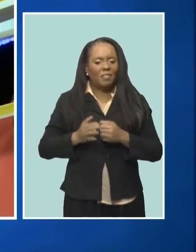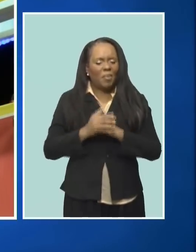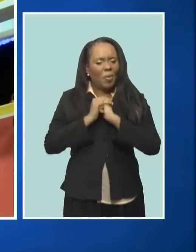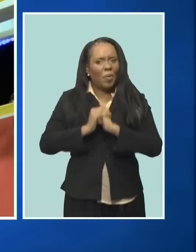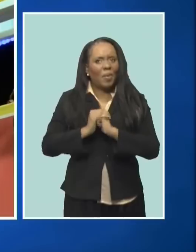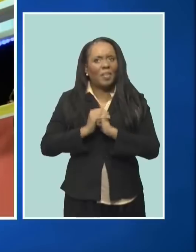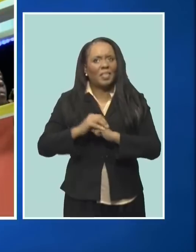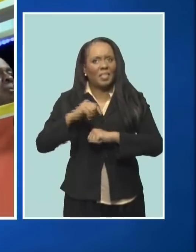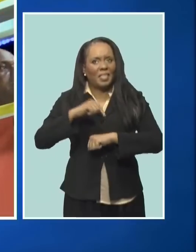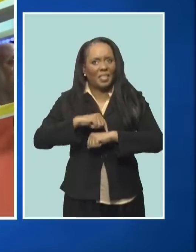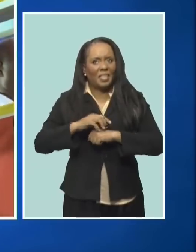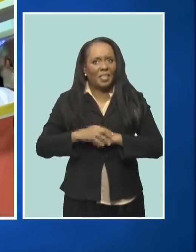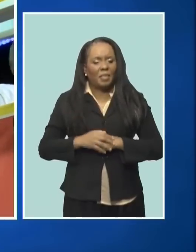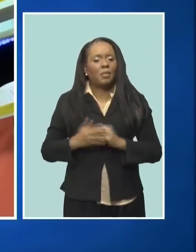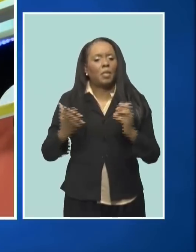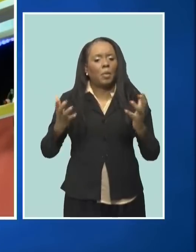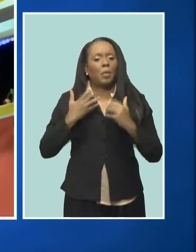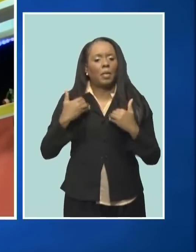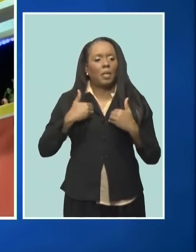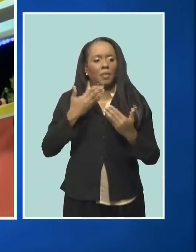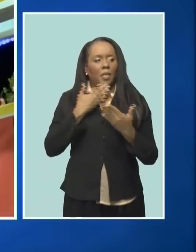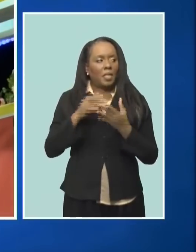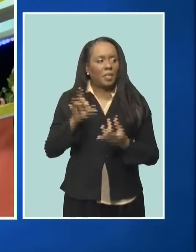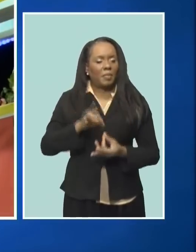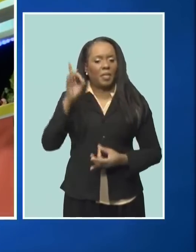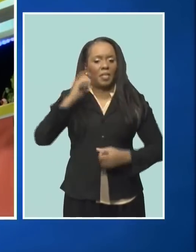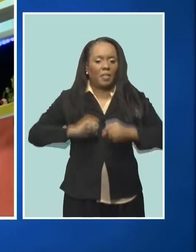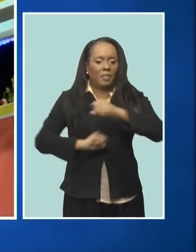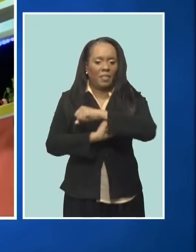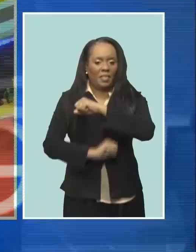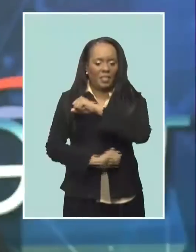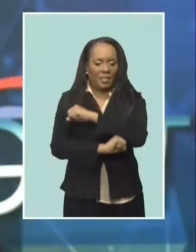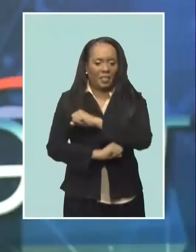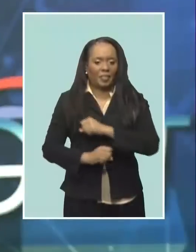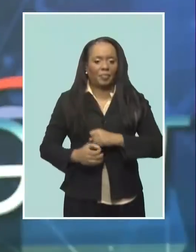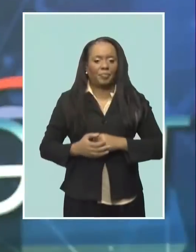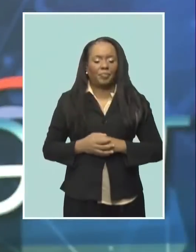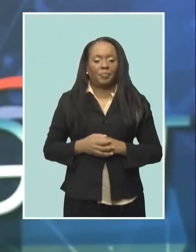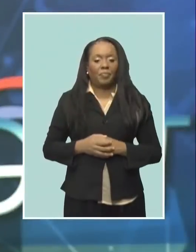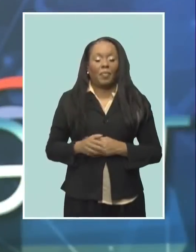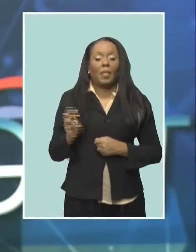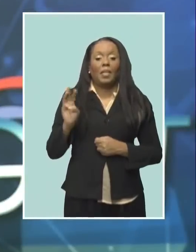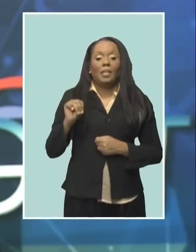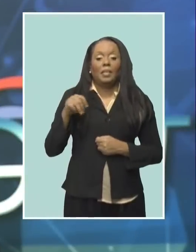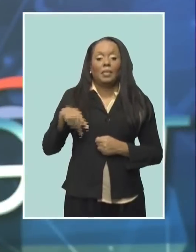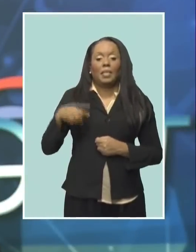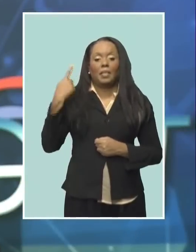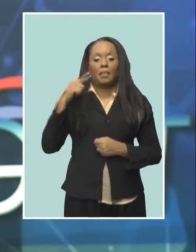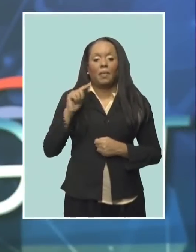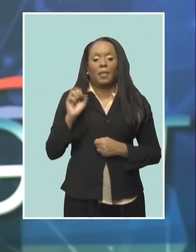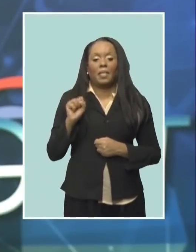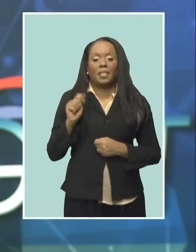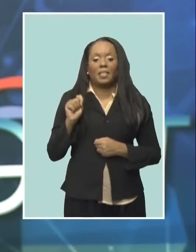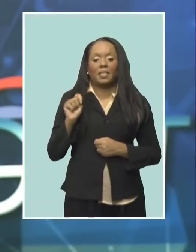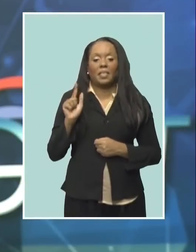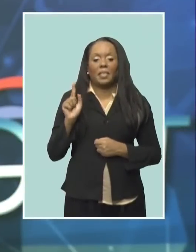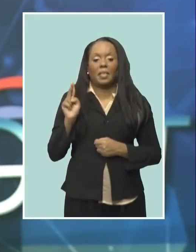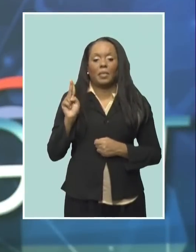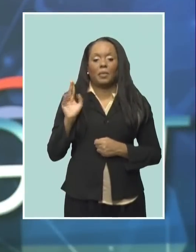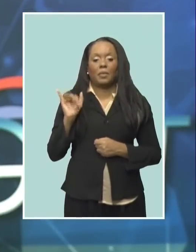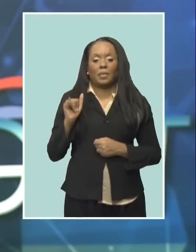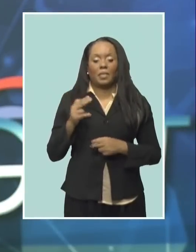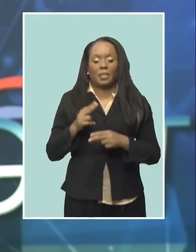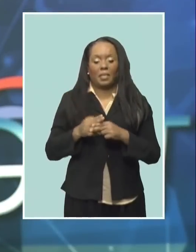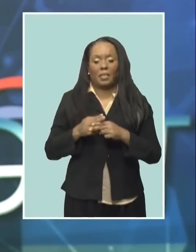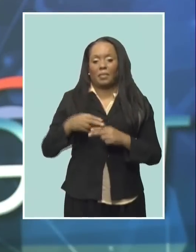need to have that spiritual grounding to keep things going. And Member of Parliament for St. Lucie, Peter Phillips, is